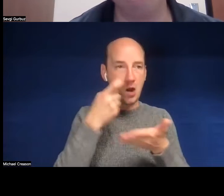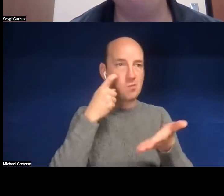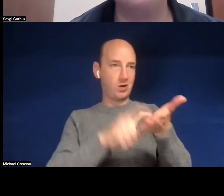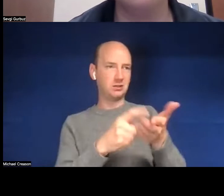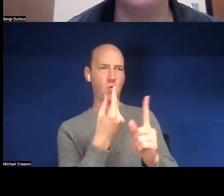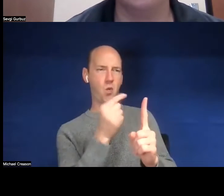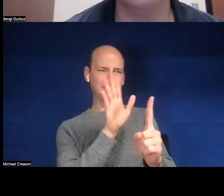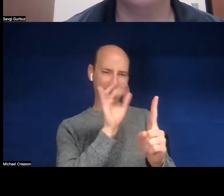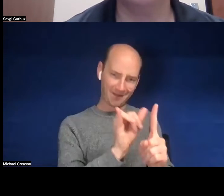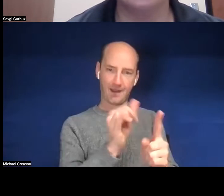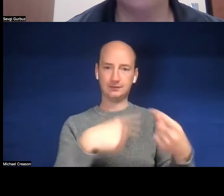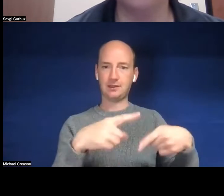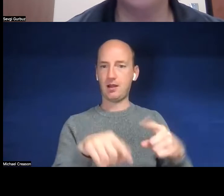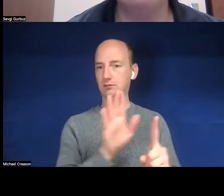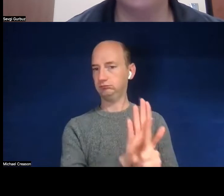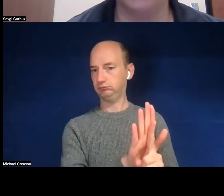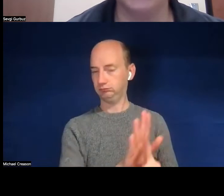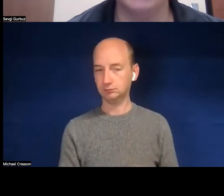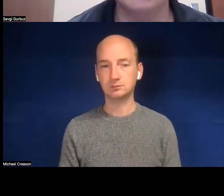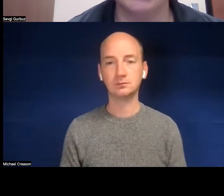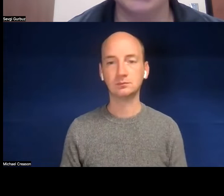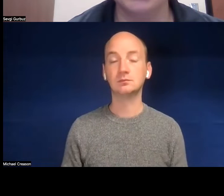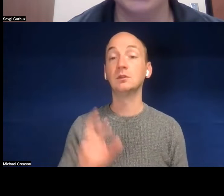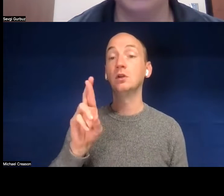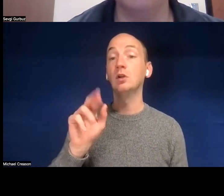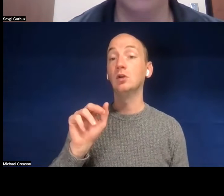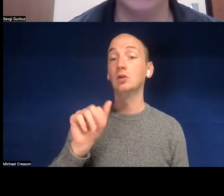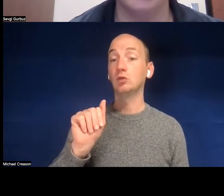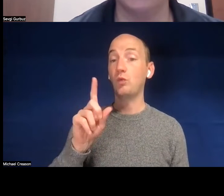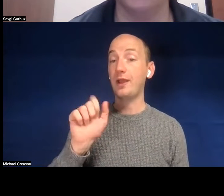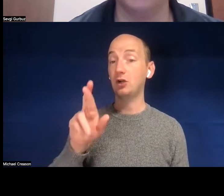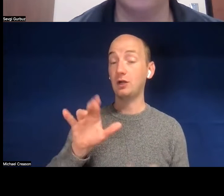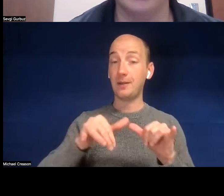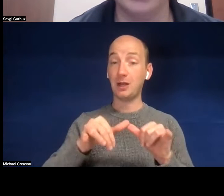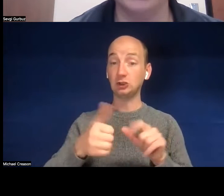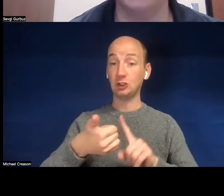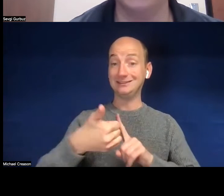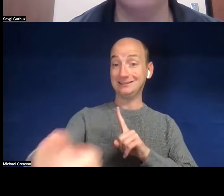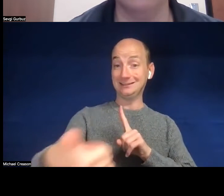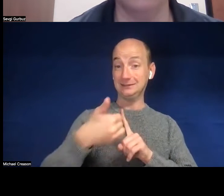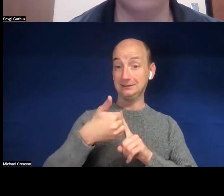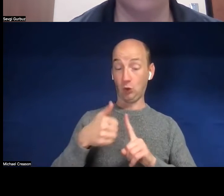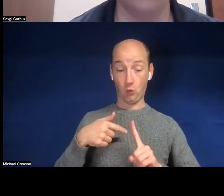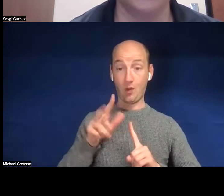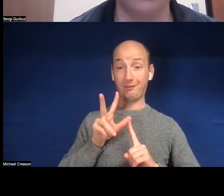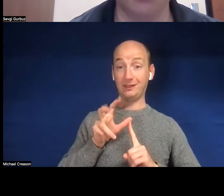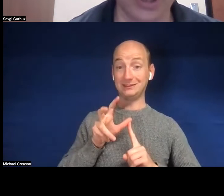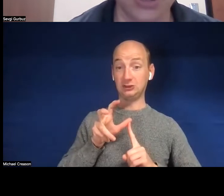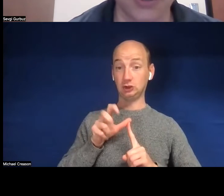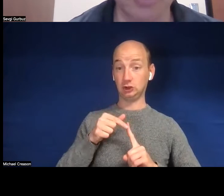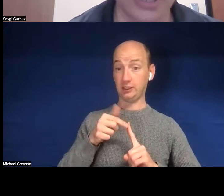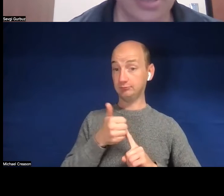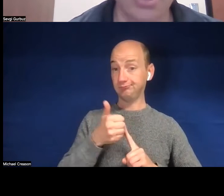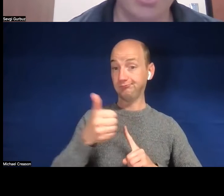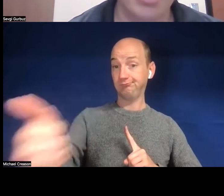recognition. Radar also measures the distance between the sensor and all the different